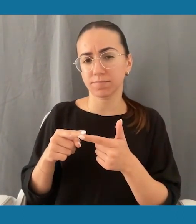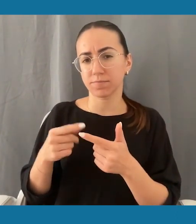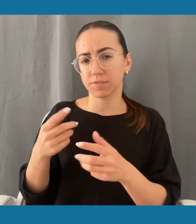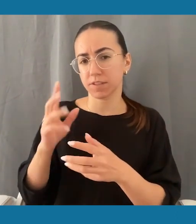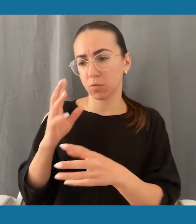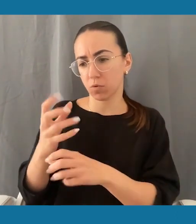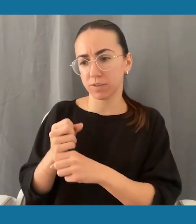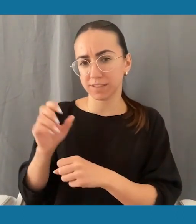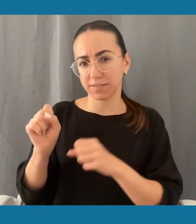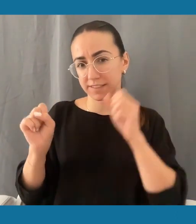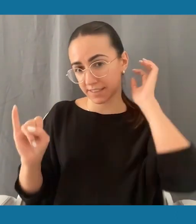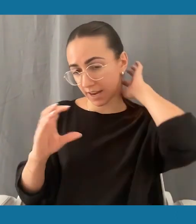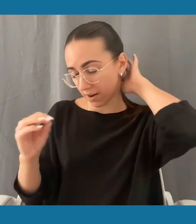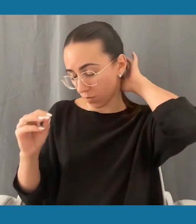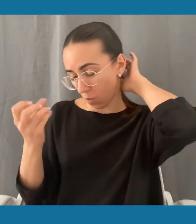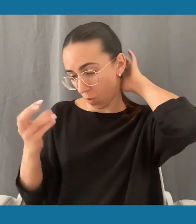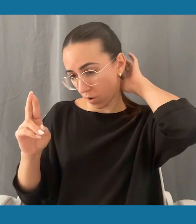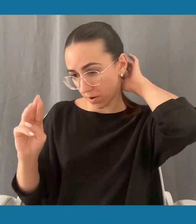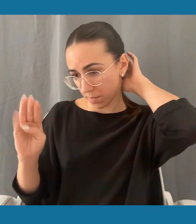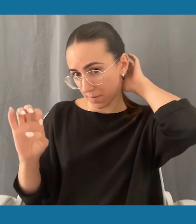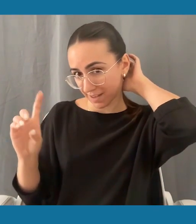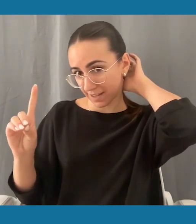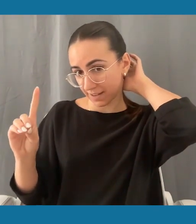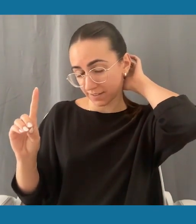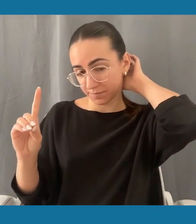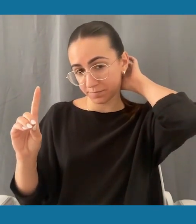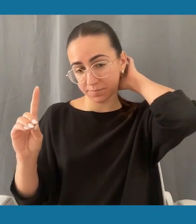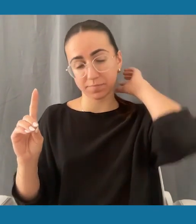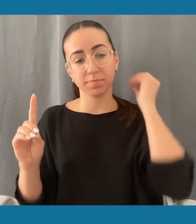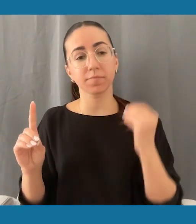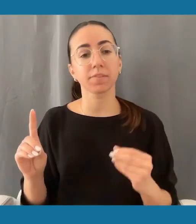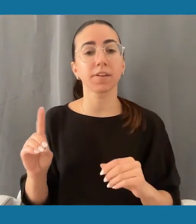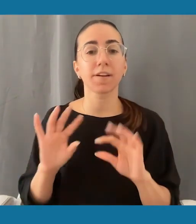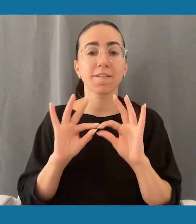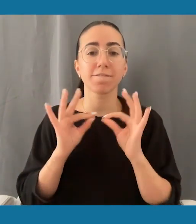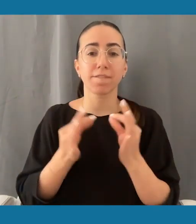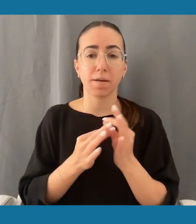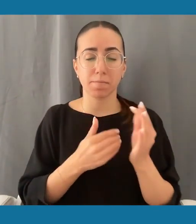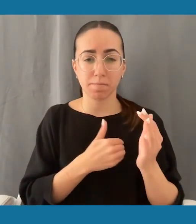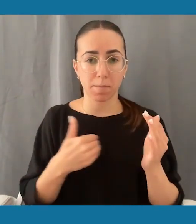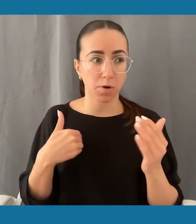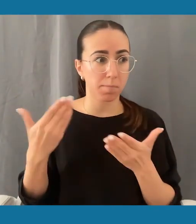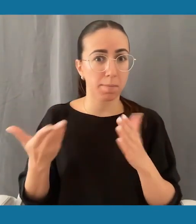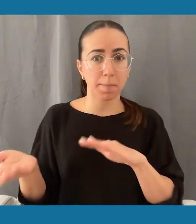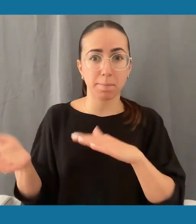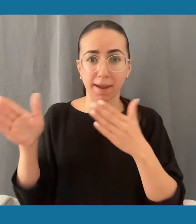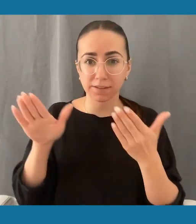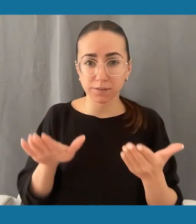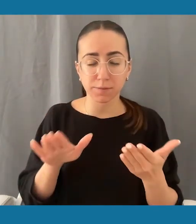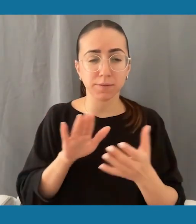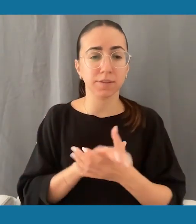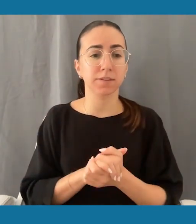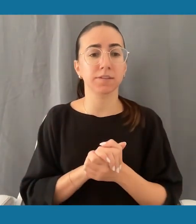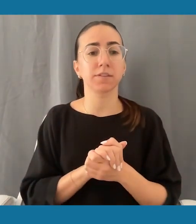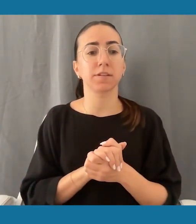SSI and/or Medicaid. In addition, a family member who dies and leaves an inheritance to a person